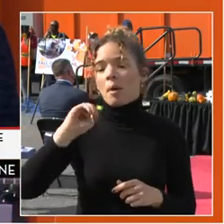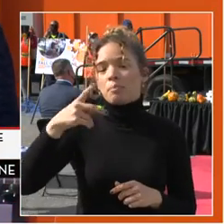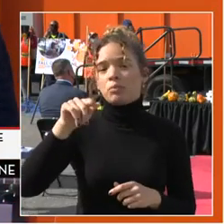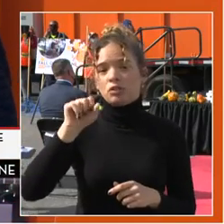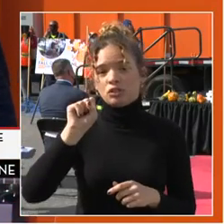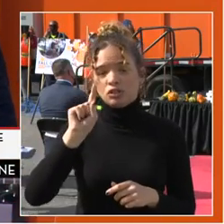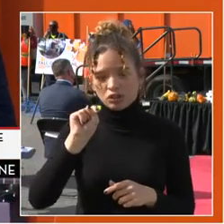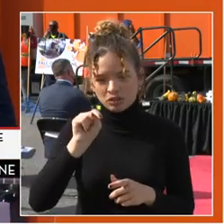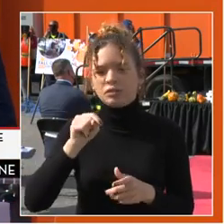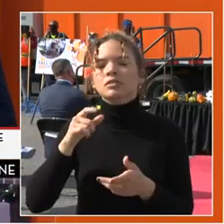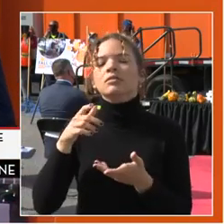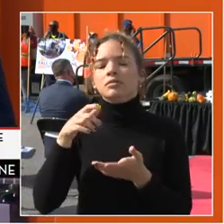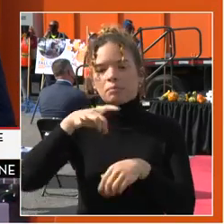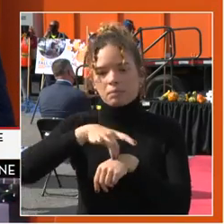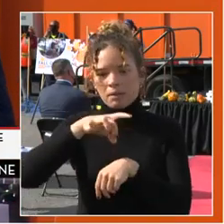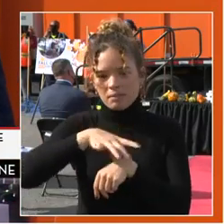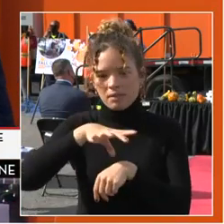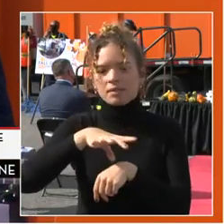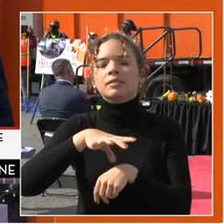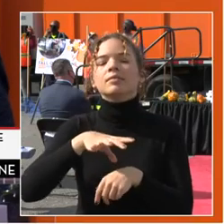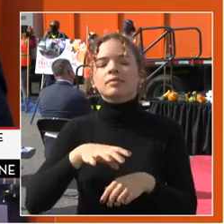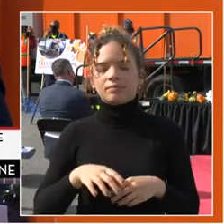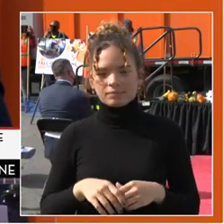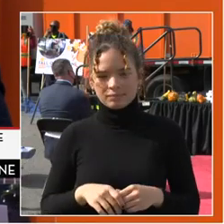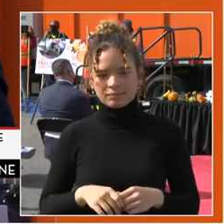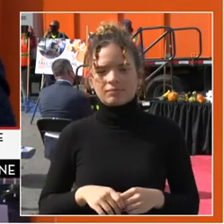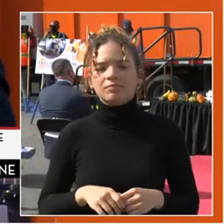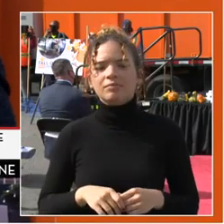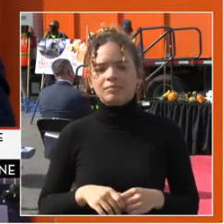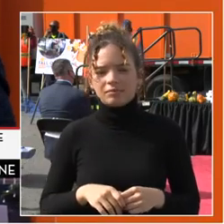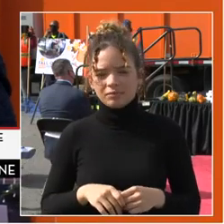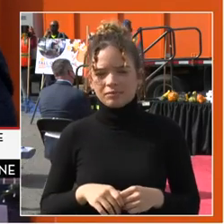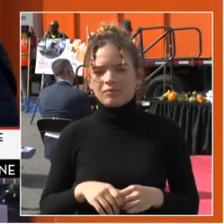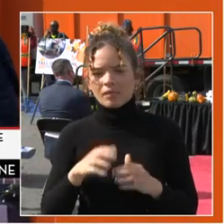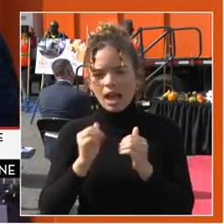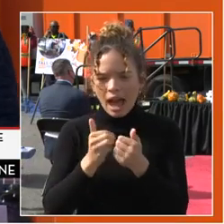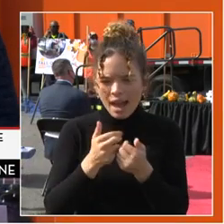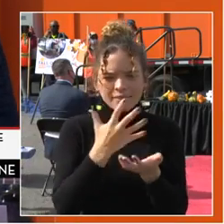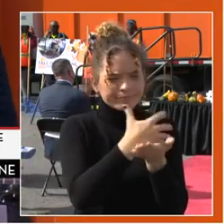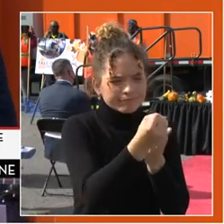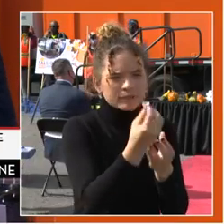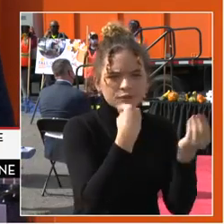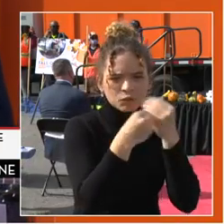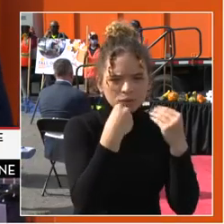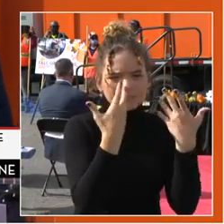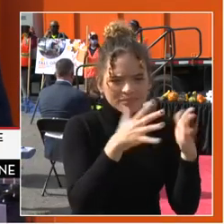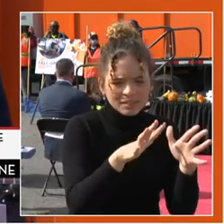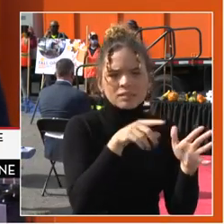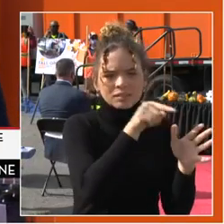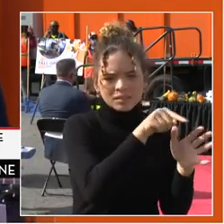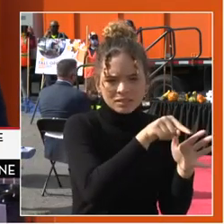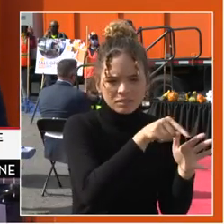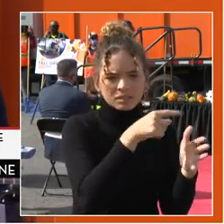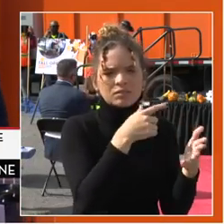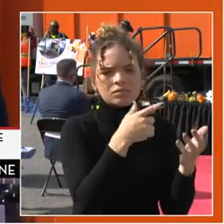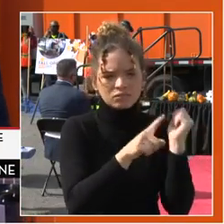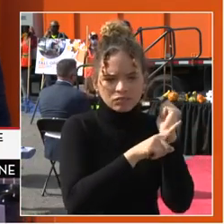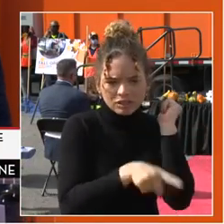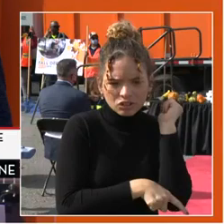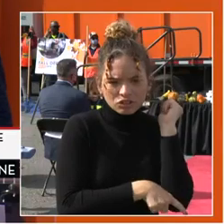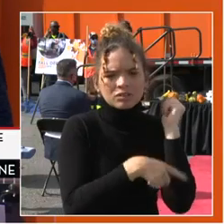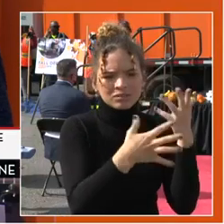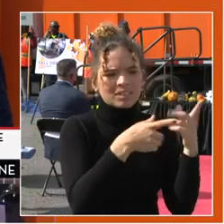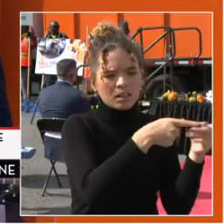can divert food waste from the regular trash. That's good, right, DPW? We want to divert food waste. And there will